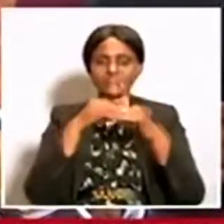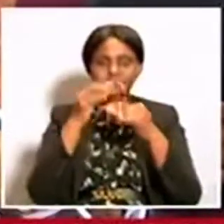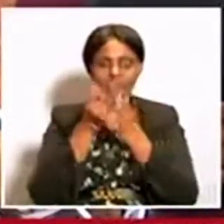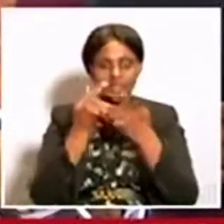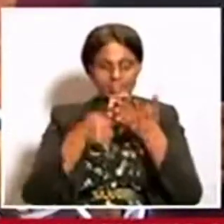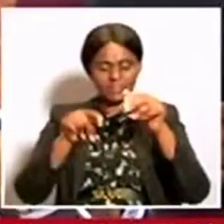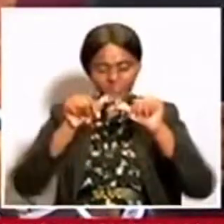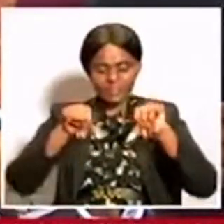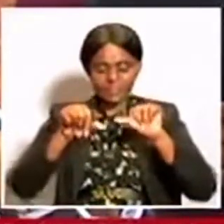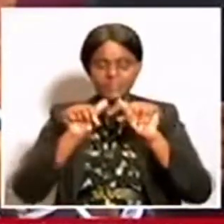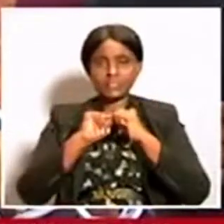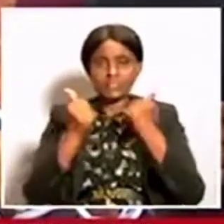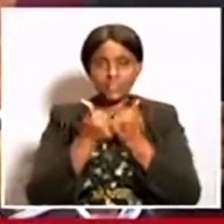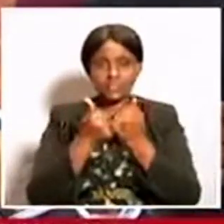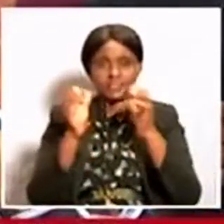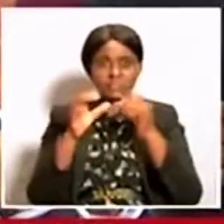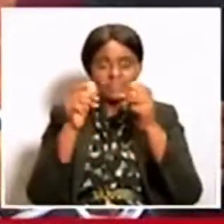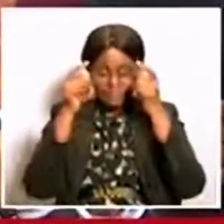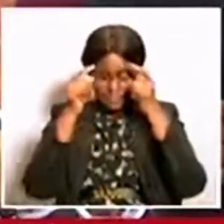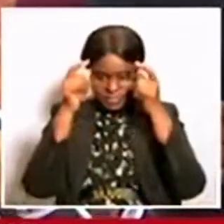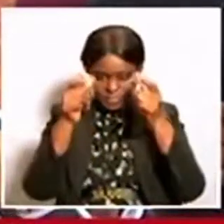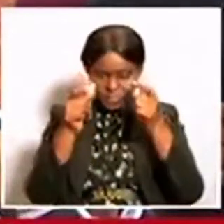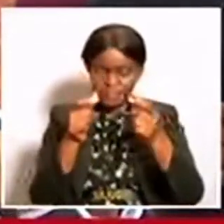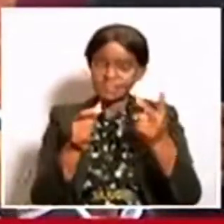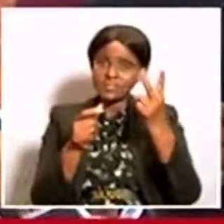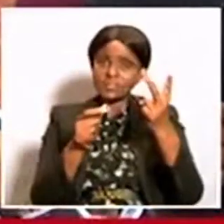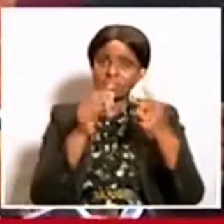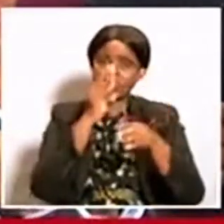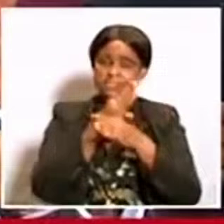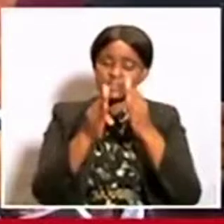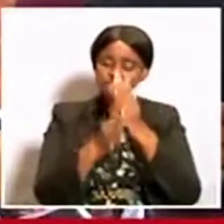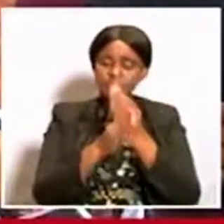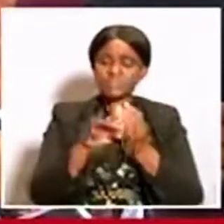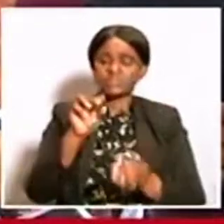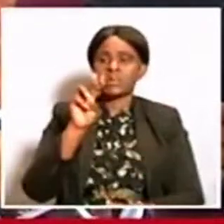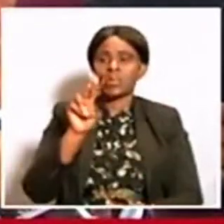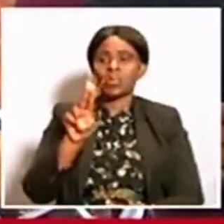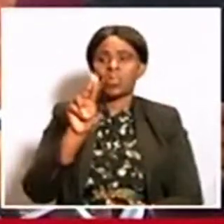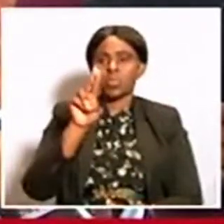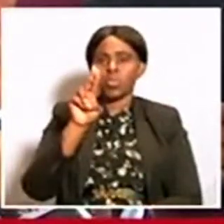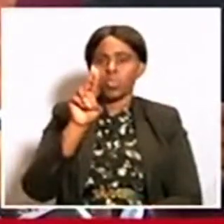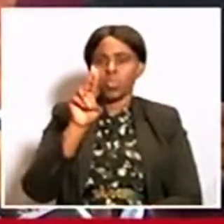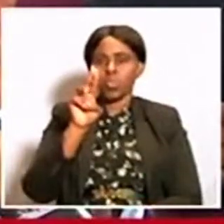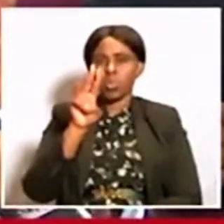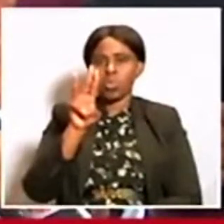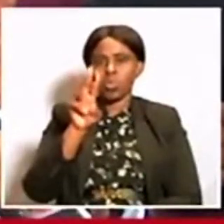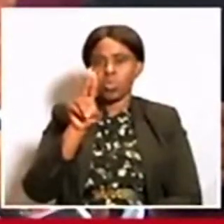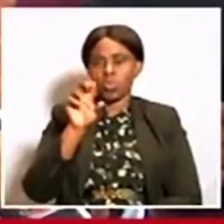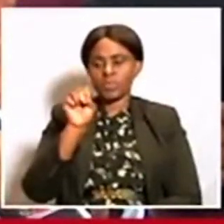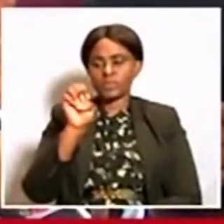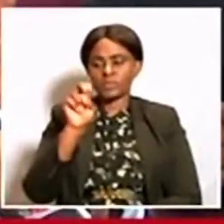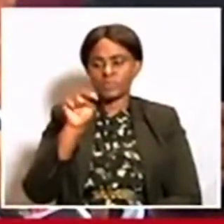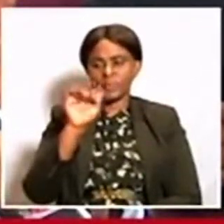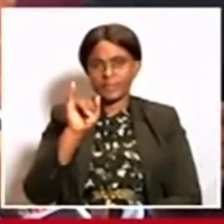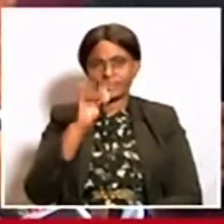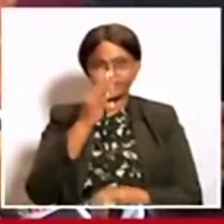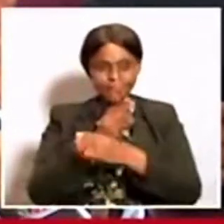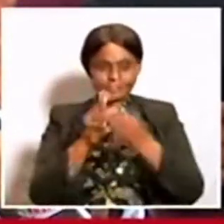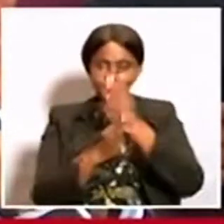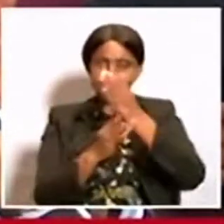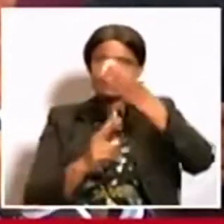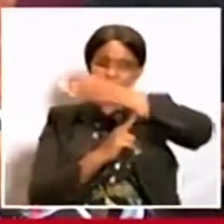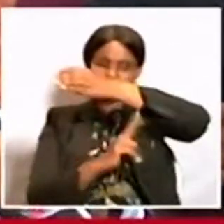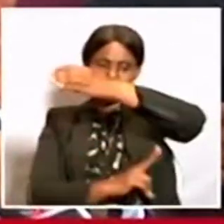Auditor General. The Council awarded 2 contracts to Hussein Enterprise Limited to construct crossing points in the